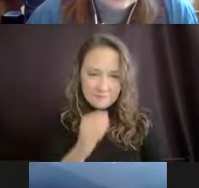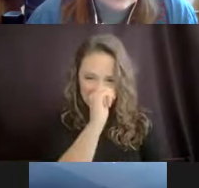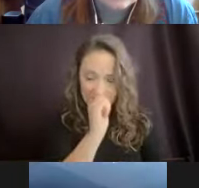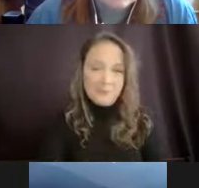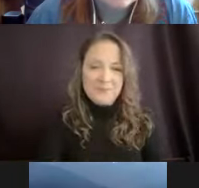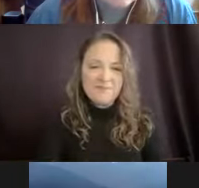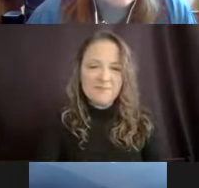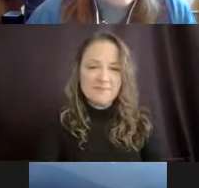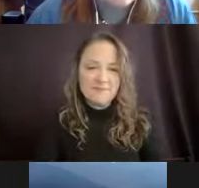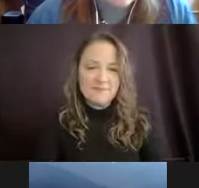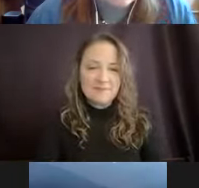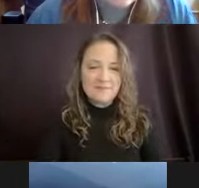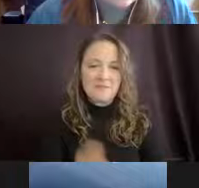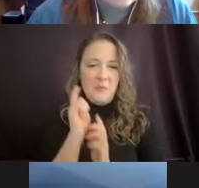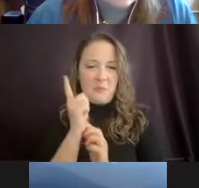Just a moment.